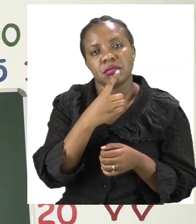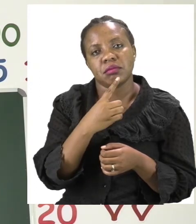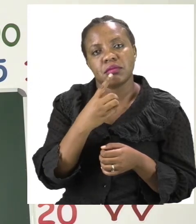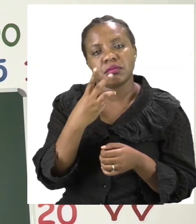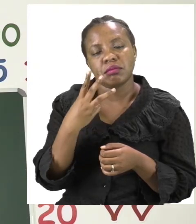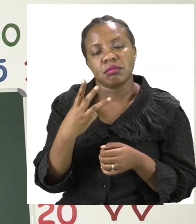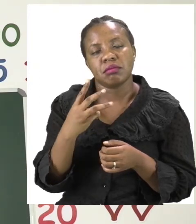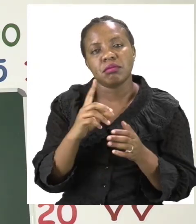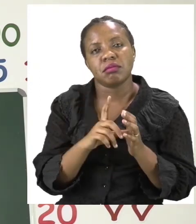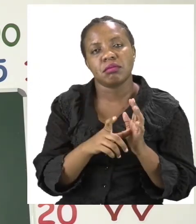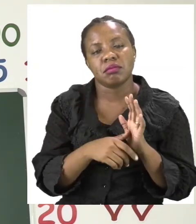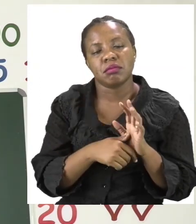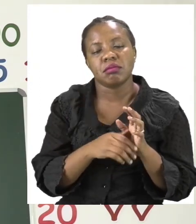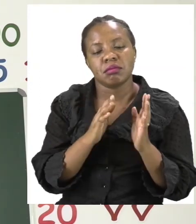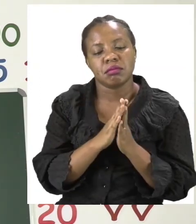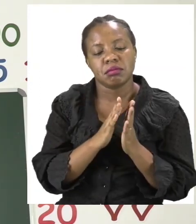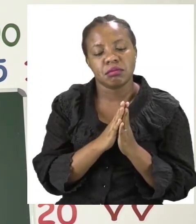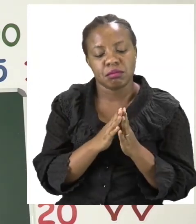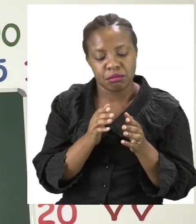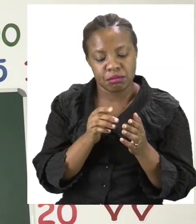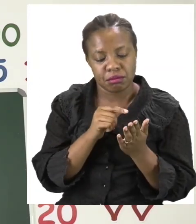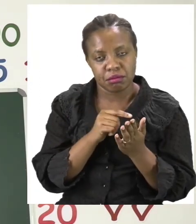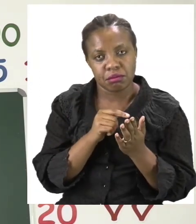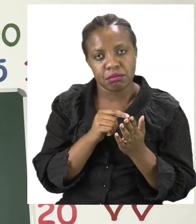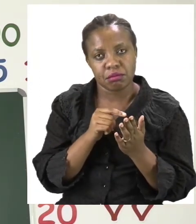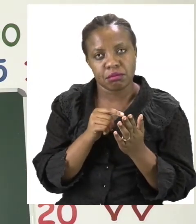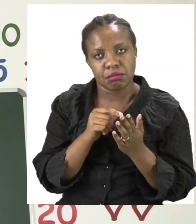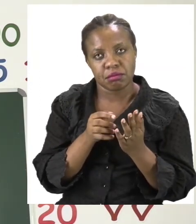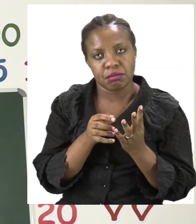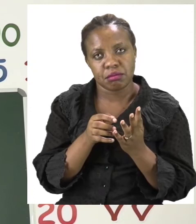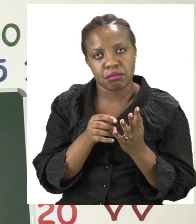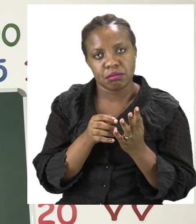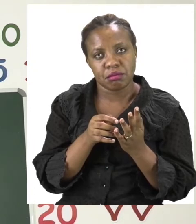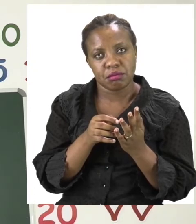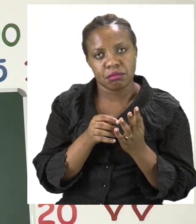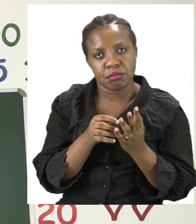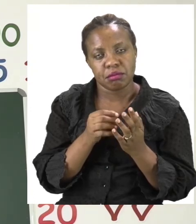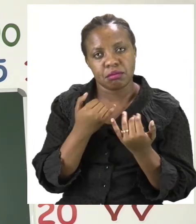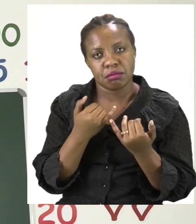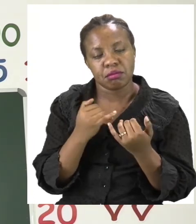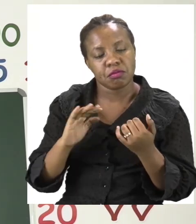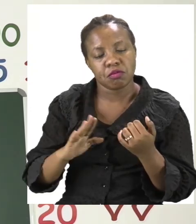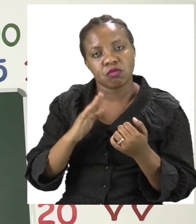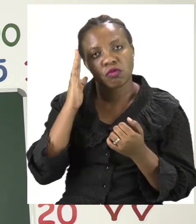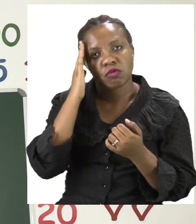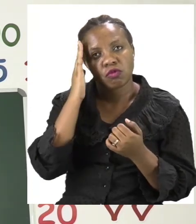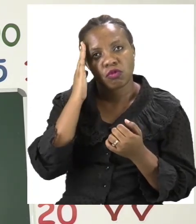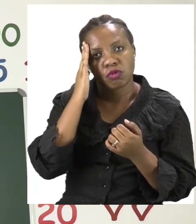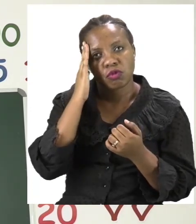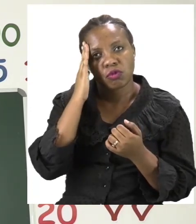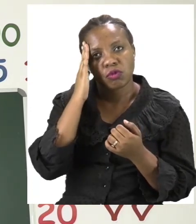correct, just count 13 minutes and then you add 15 minutes and